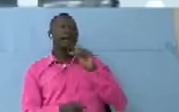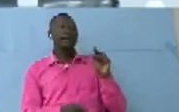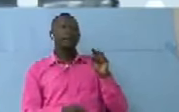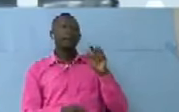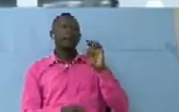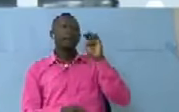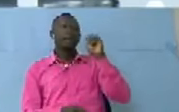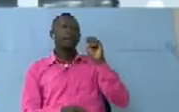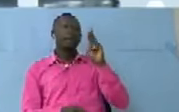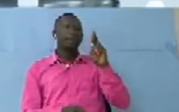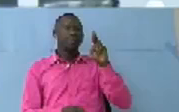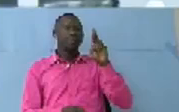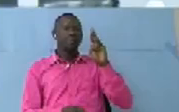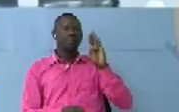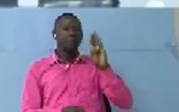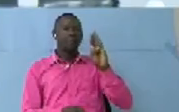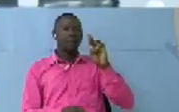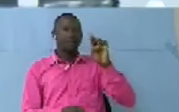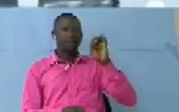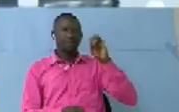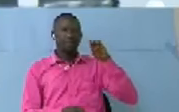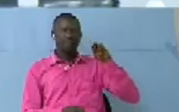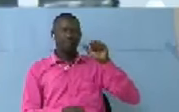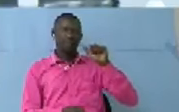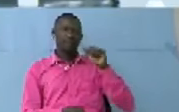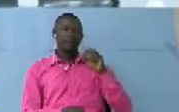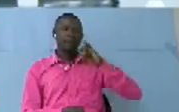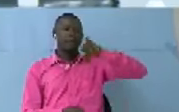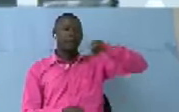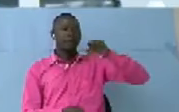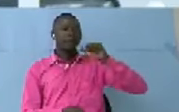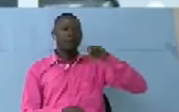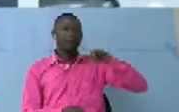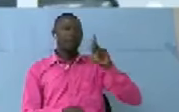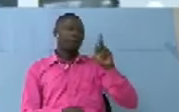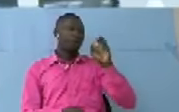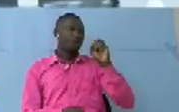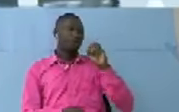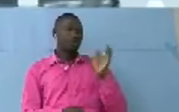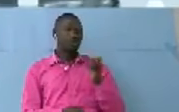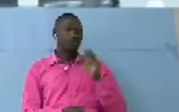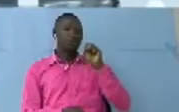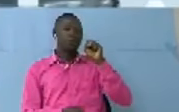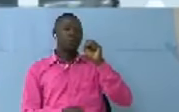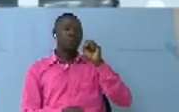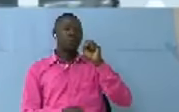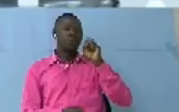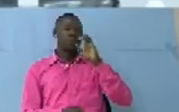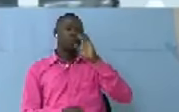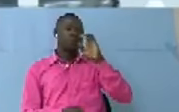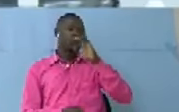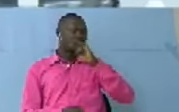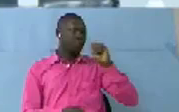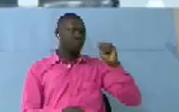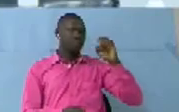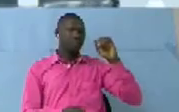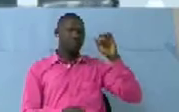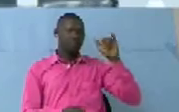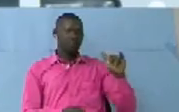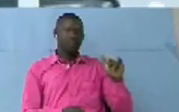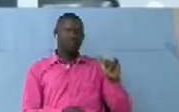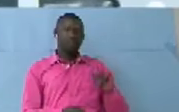Ibrahima Janko Sise. Domu Kifaliti Kafa Mamoru Mbenga. The other one was Mamoru Mbenga. By